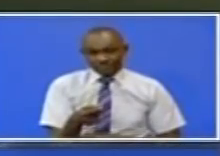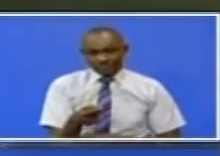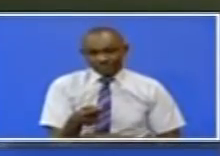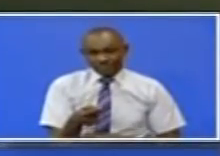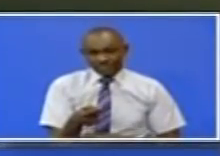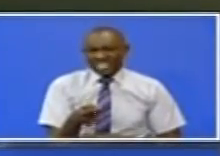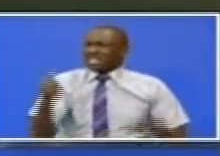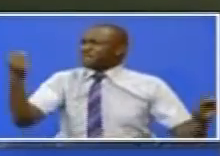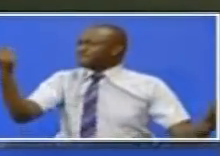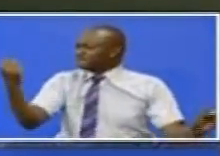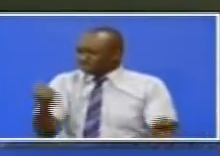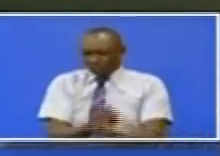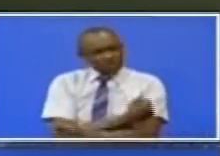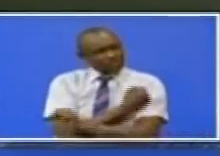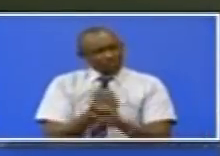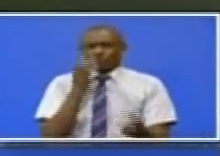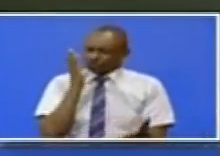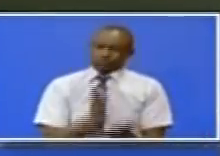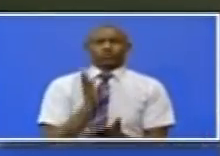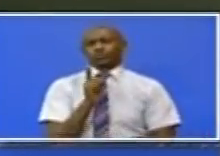It is impossible to